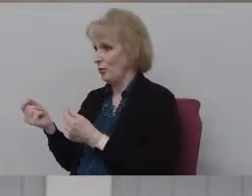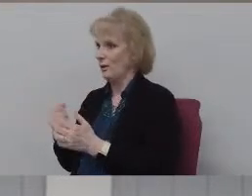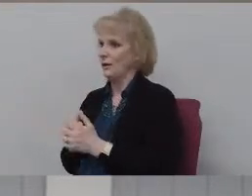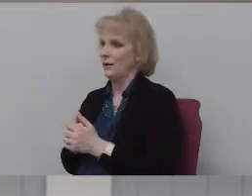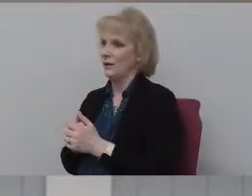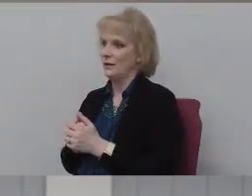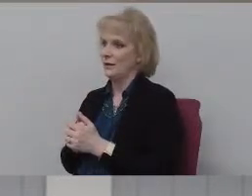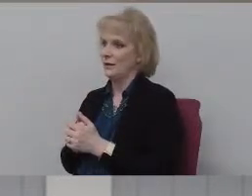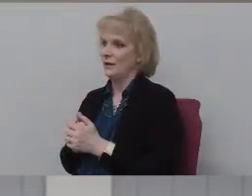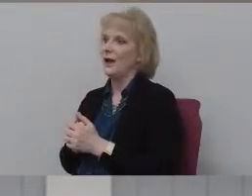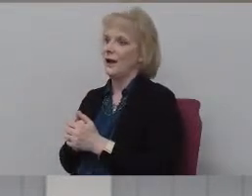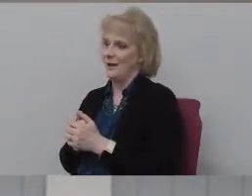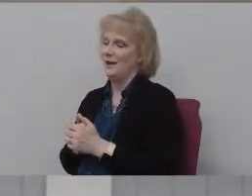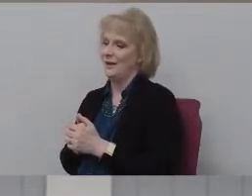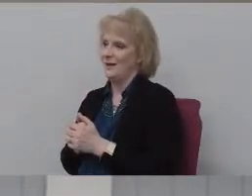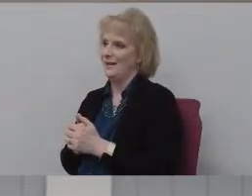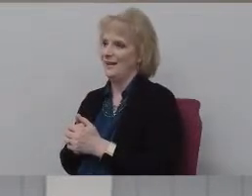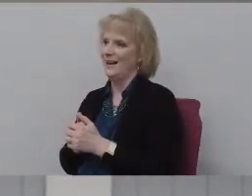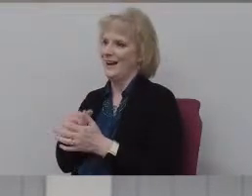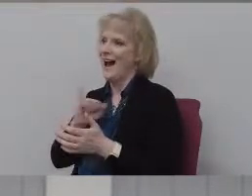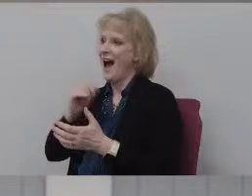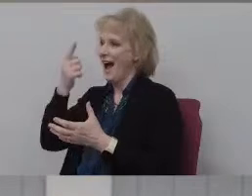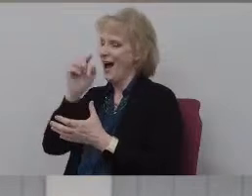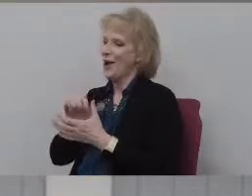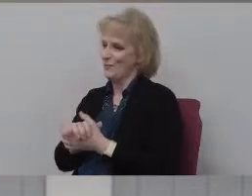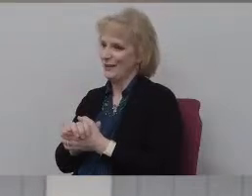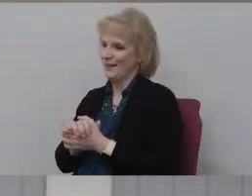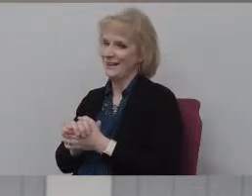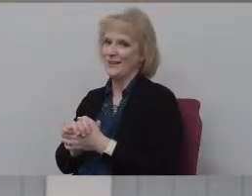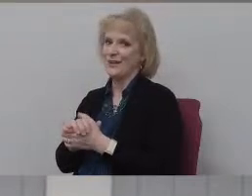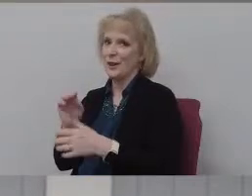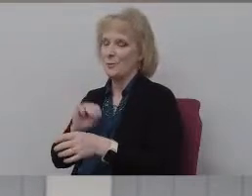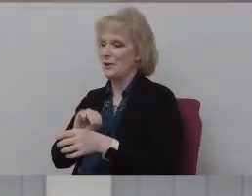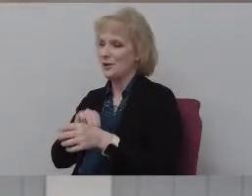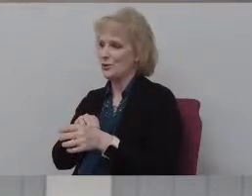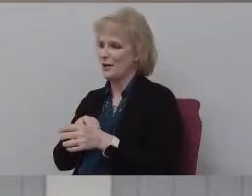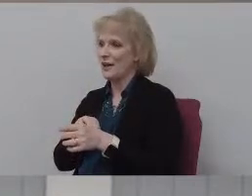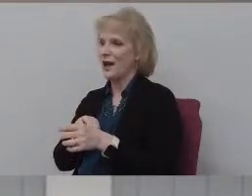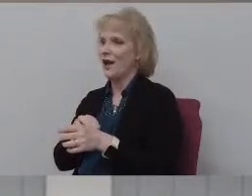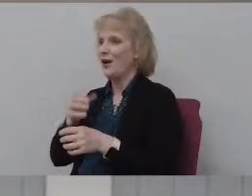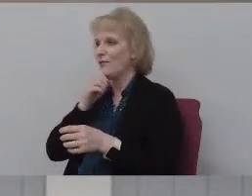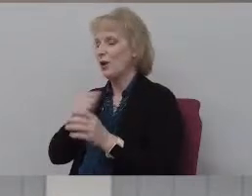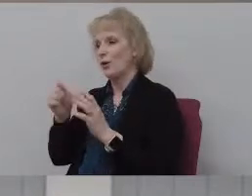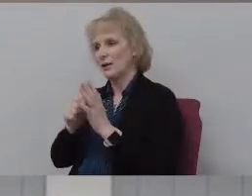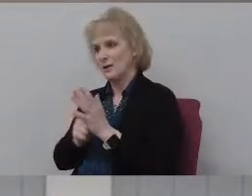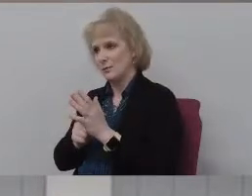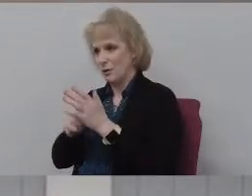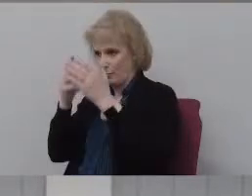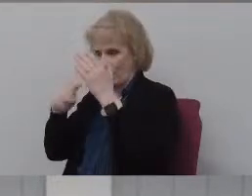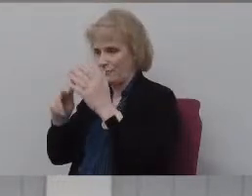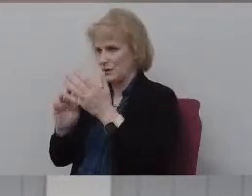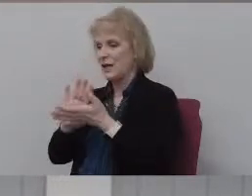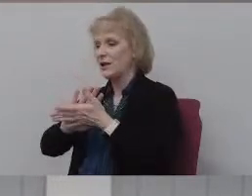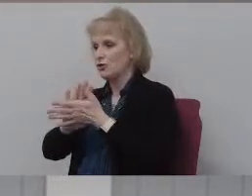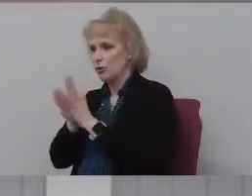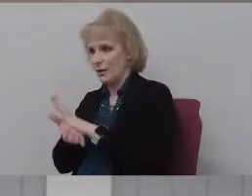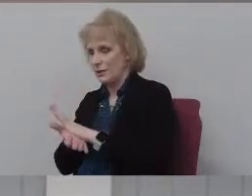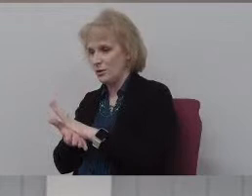do. I believe the ministry of the Old Testament prophets, so we're talking about what's going on is there's a transition from God speaking directly